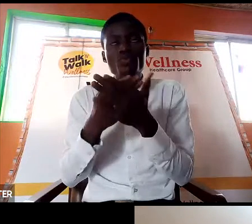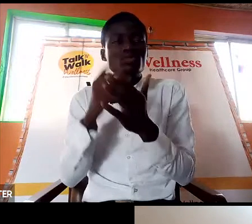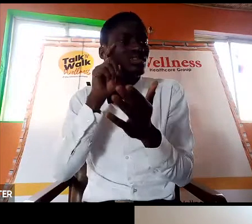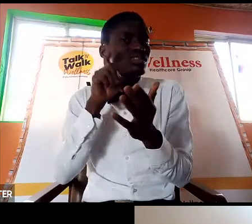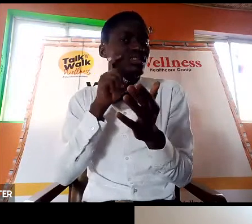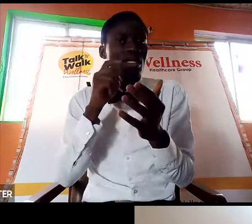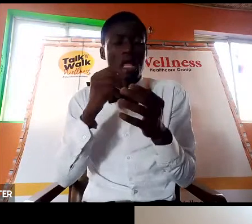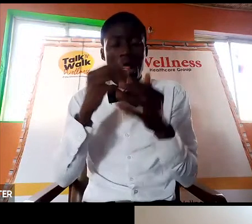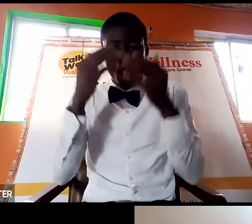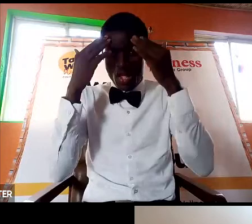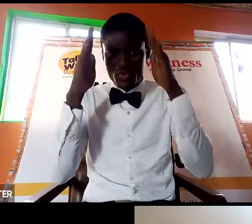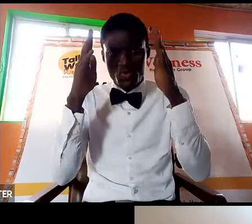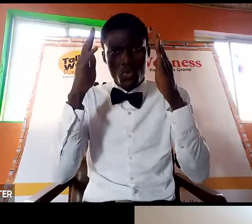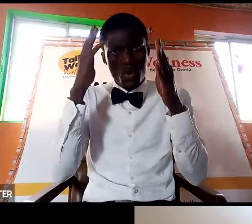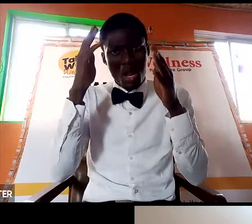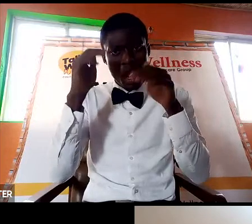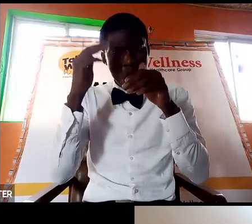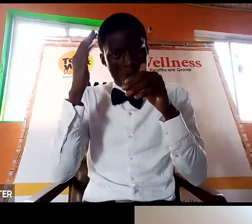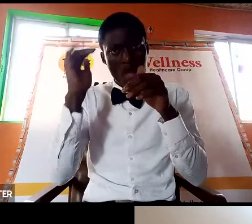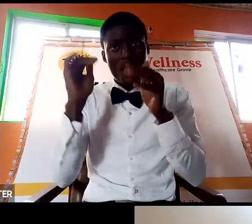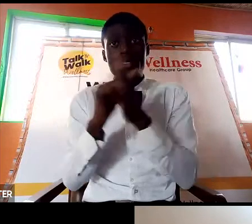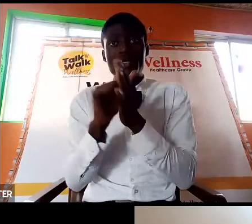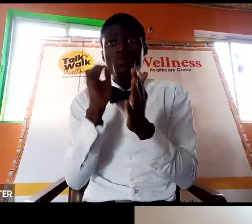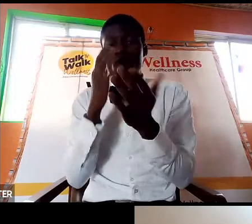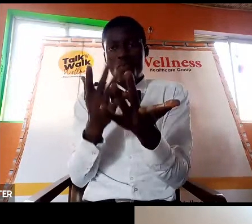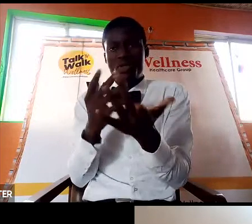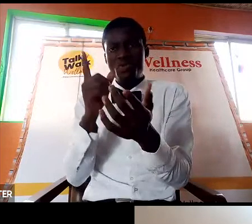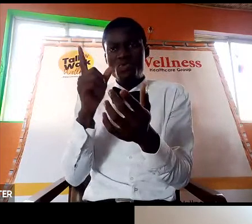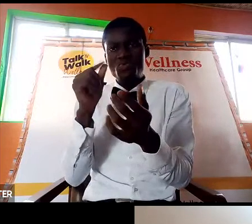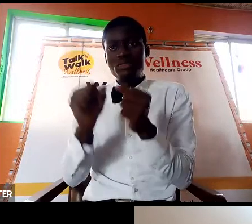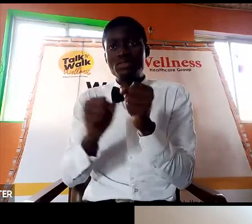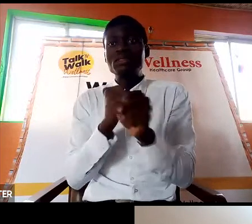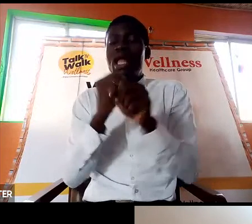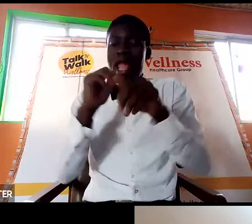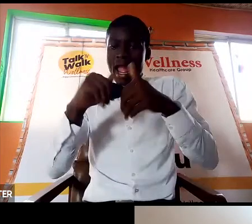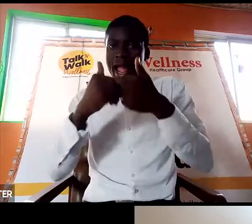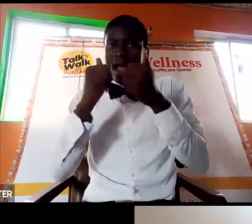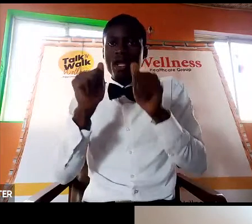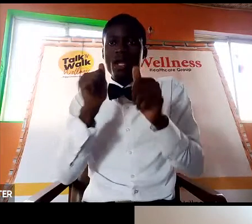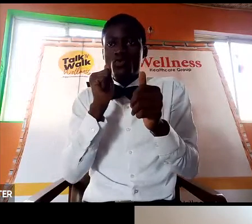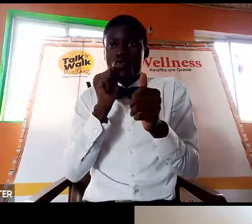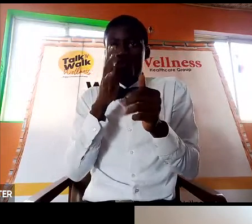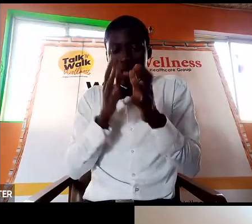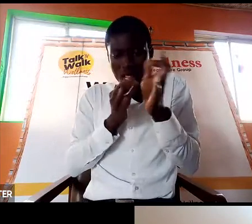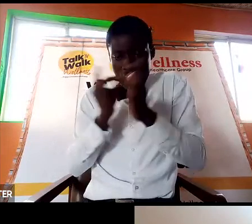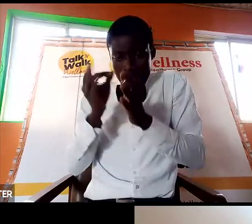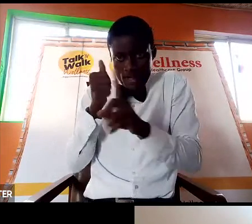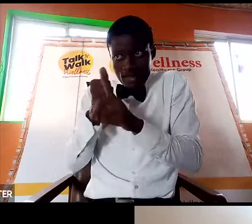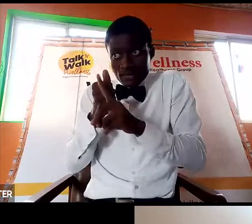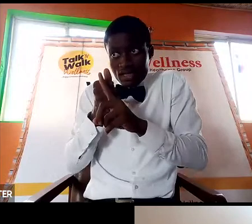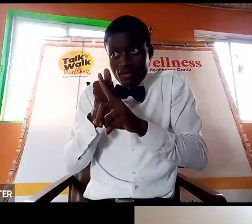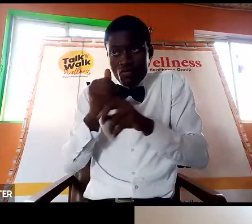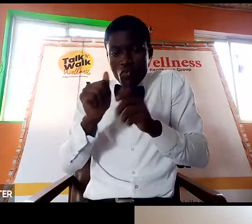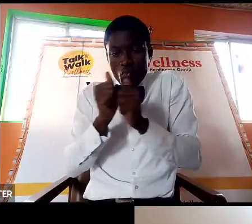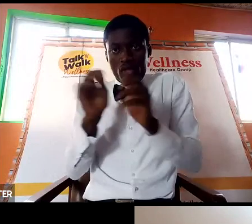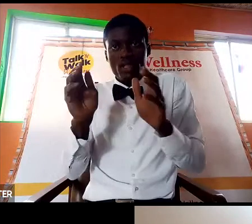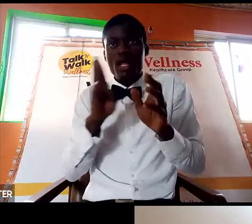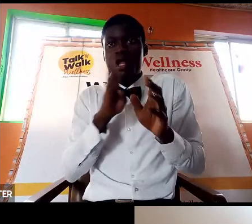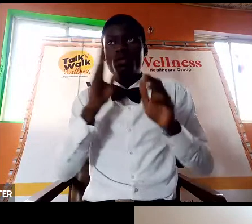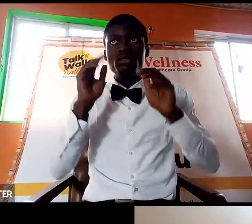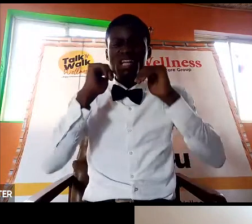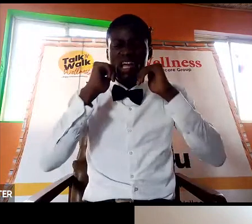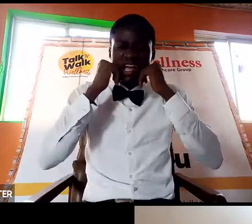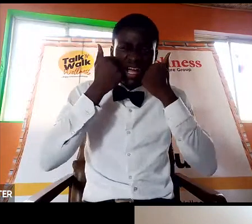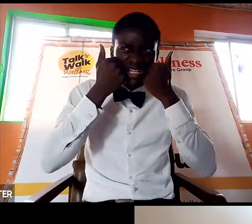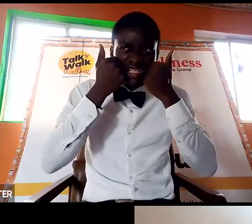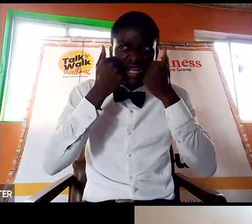needs? How can a woman communicate her needs without being ashamed or feeling judged? How can she communicate her needs without hurting the ego of the man?